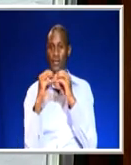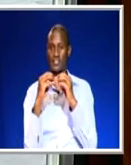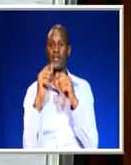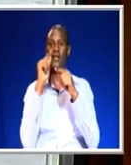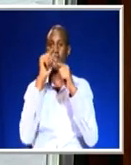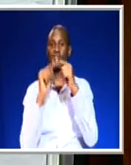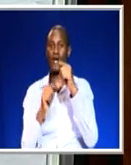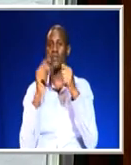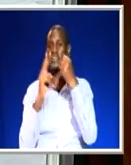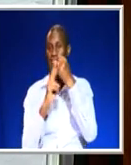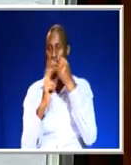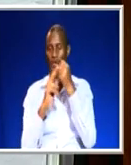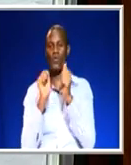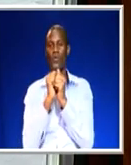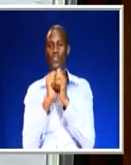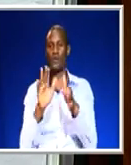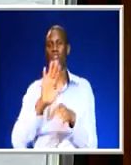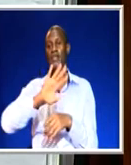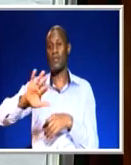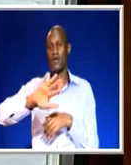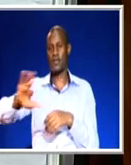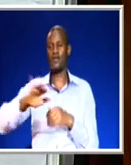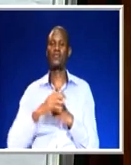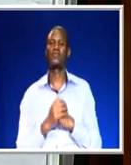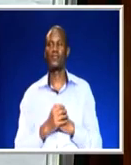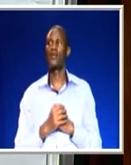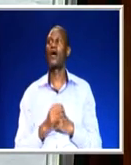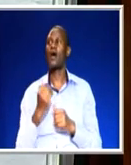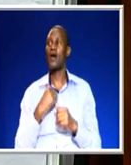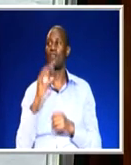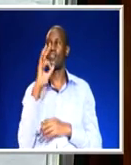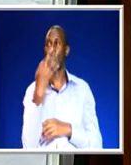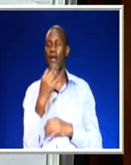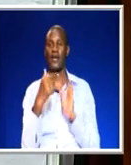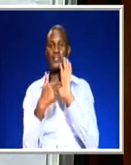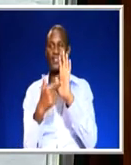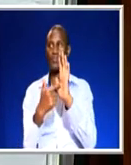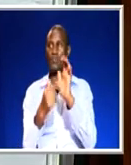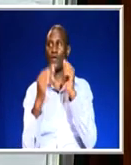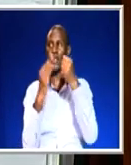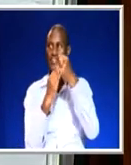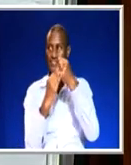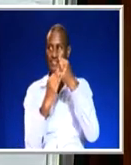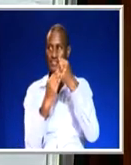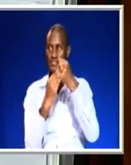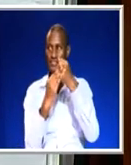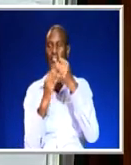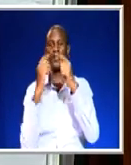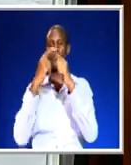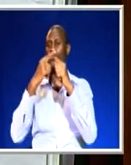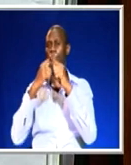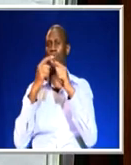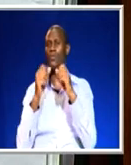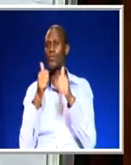divide 7 without a remainder. I have a third example, 8. Which are the multiples of